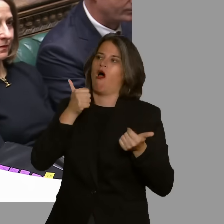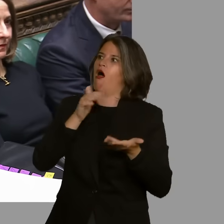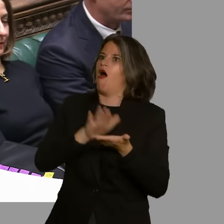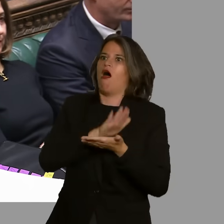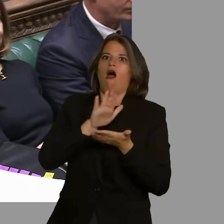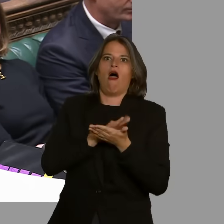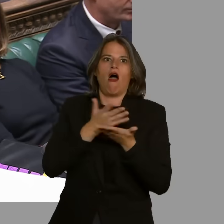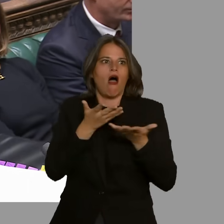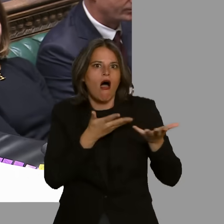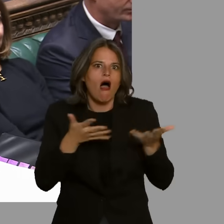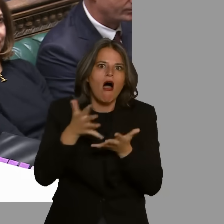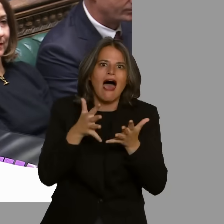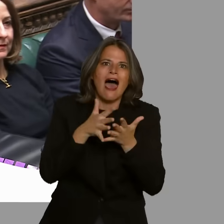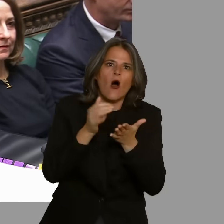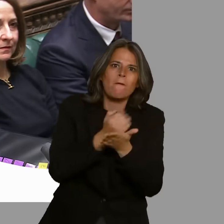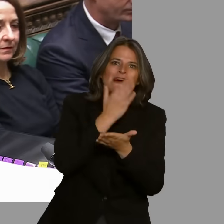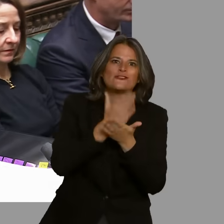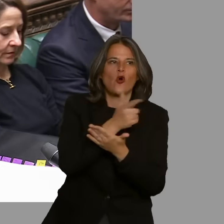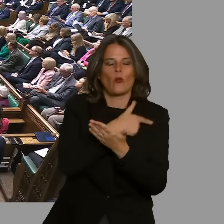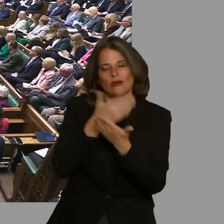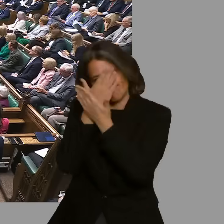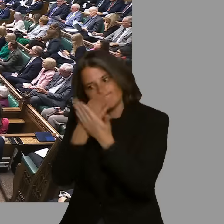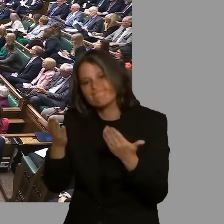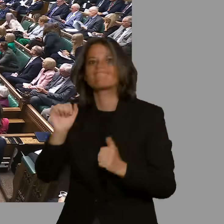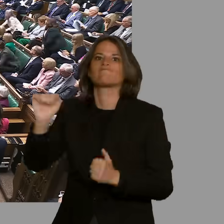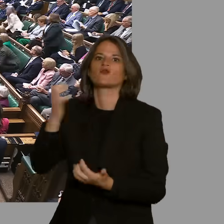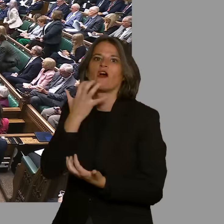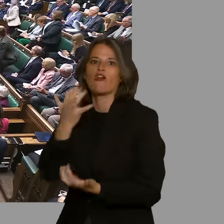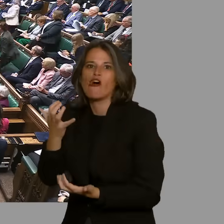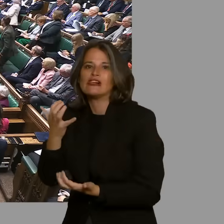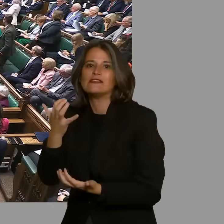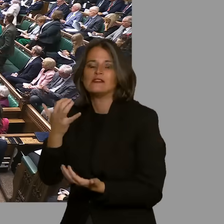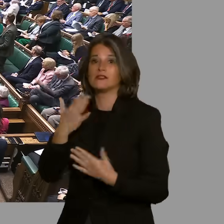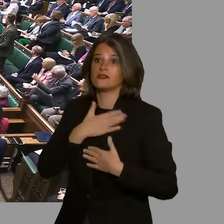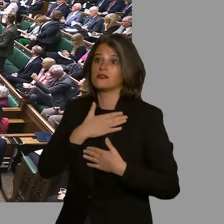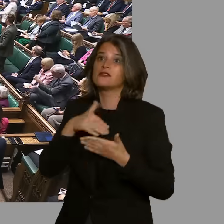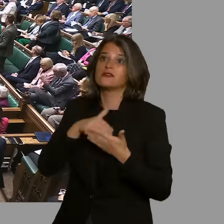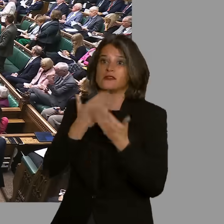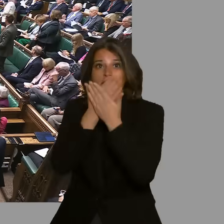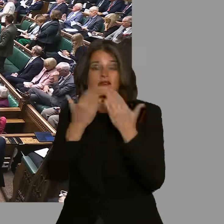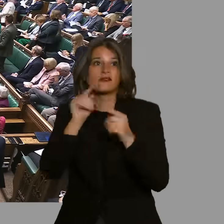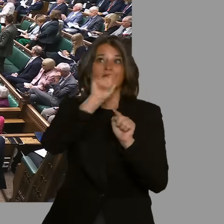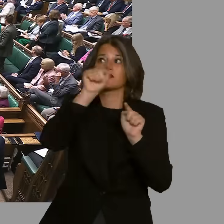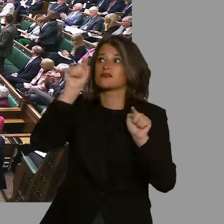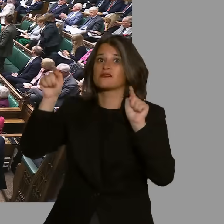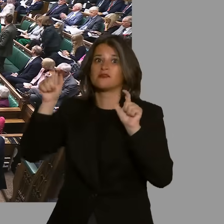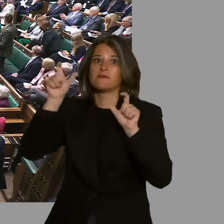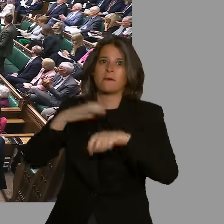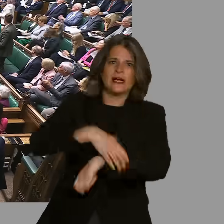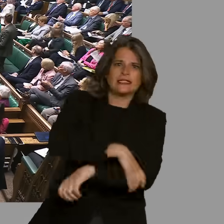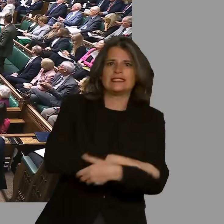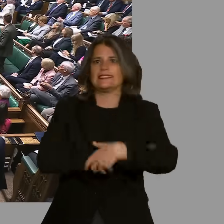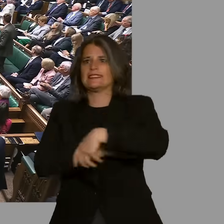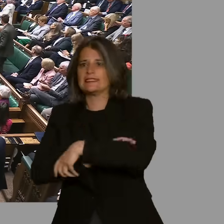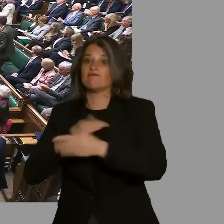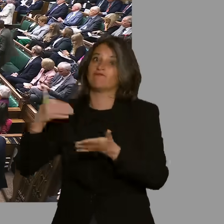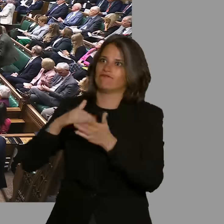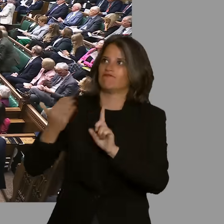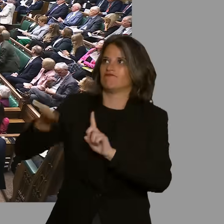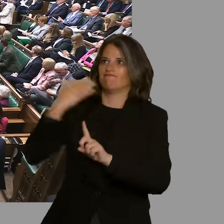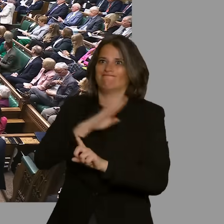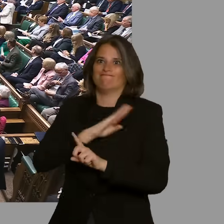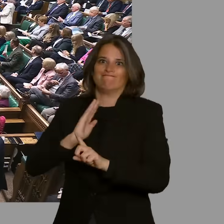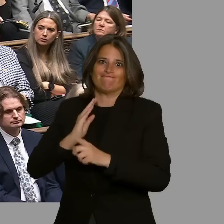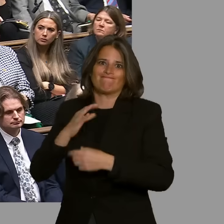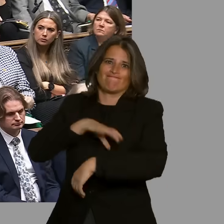veteran support centres backed with £50 million. Liz Saville-Roberts. Ahead of his party conference, the Prime